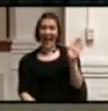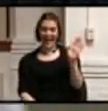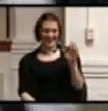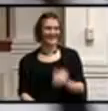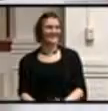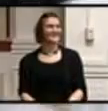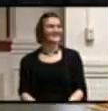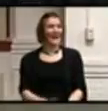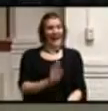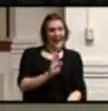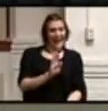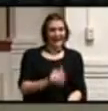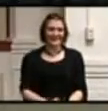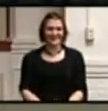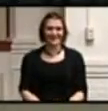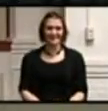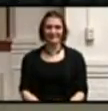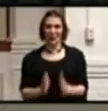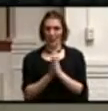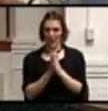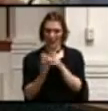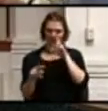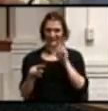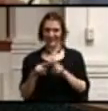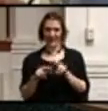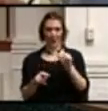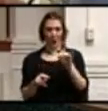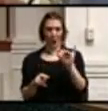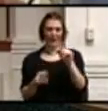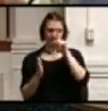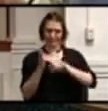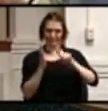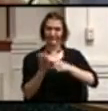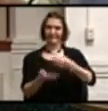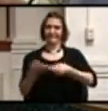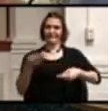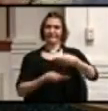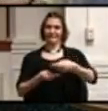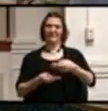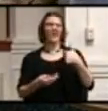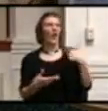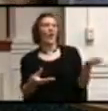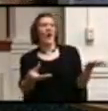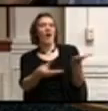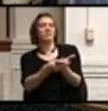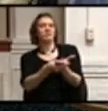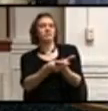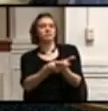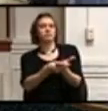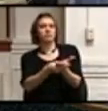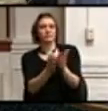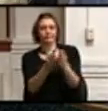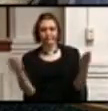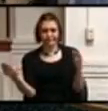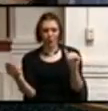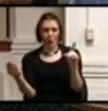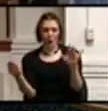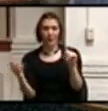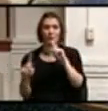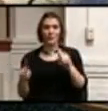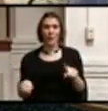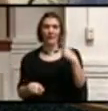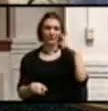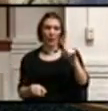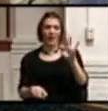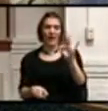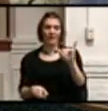we're getting into the meat of this. This is the fun stuff. So included in your packet is the audit report for